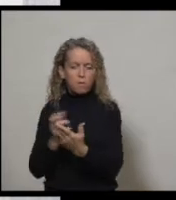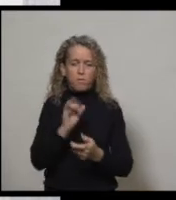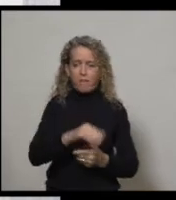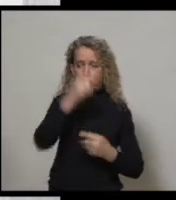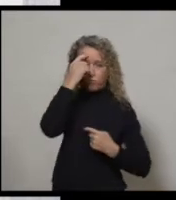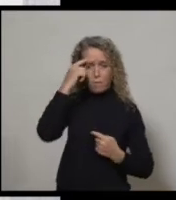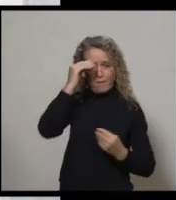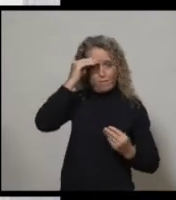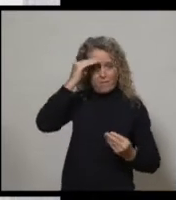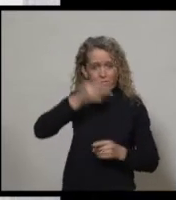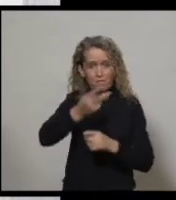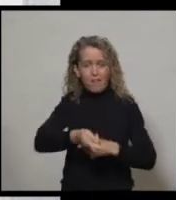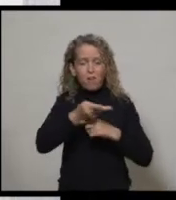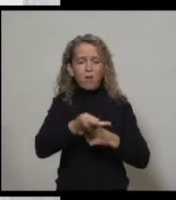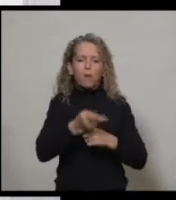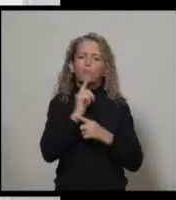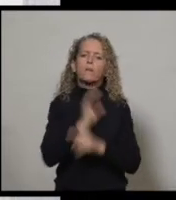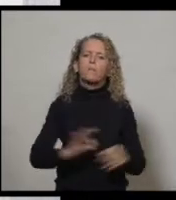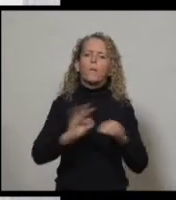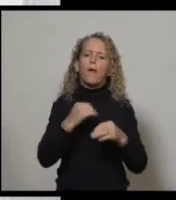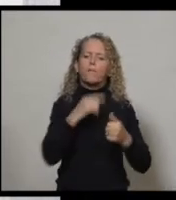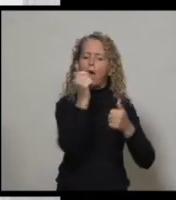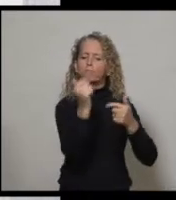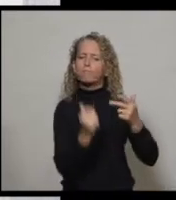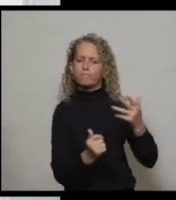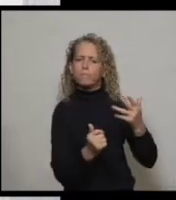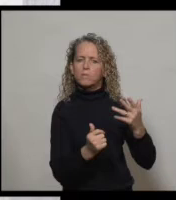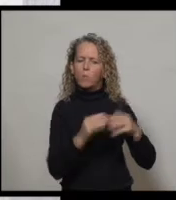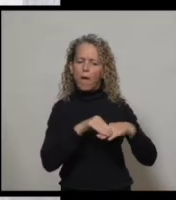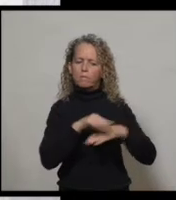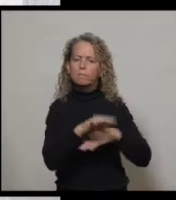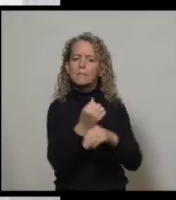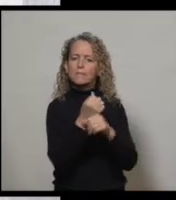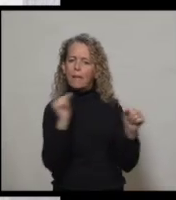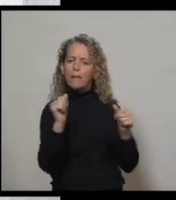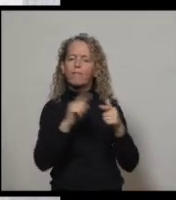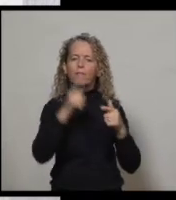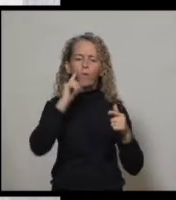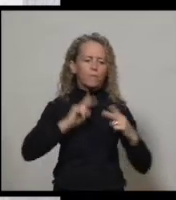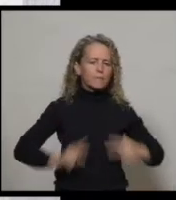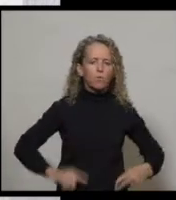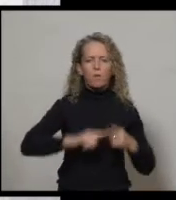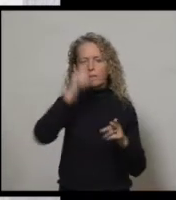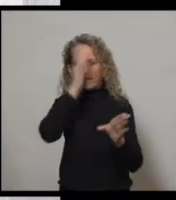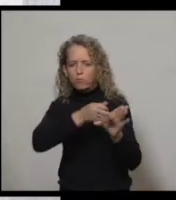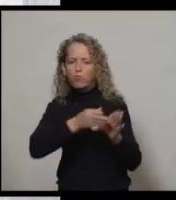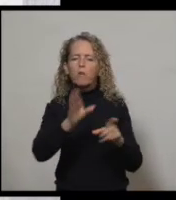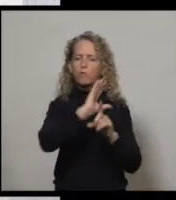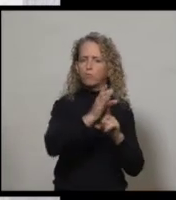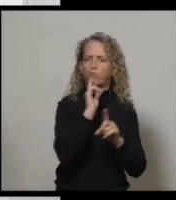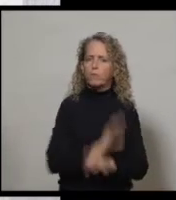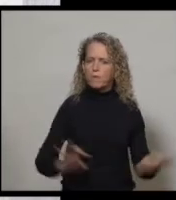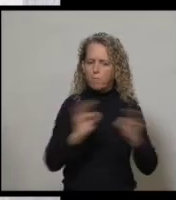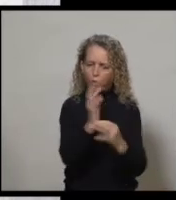as guideposts that create safety both in the psychological sense, physical sense, and cultural sense. And we want to do this for both